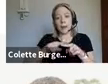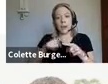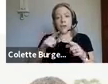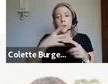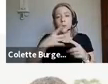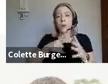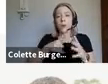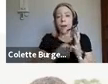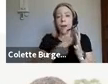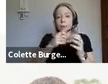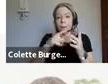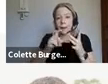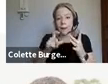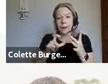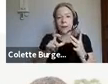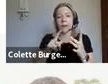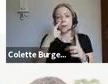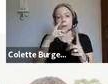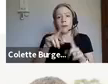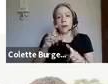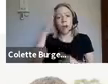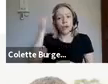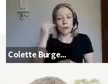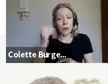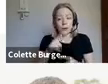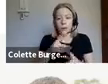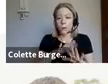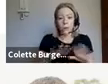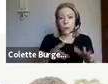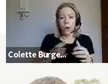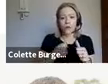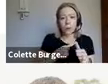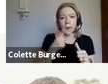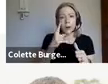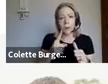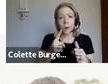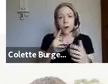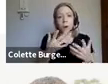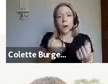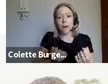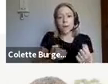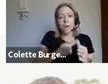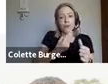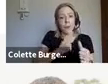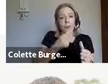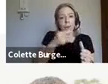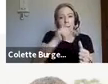Arabic, select the Korean option. I'm afraid there's no Arabic option, but we're running Arabic on the Korean channel.